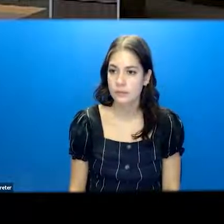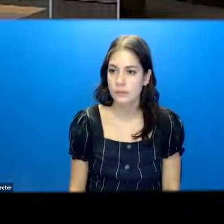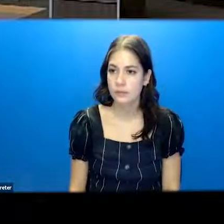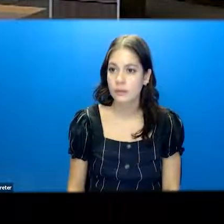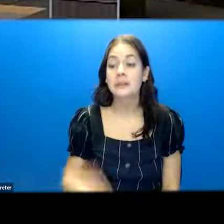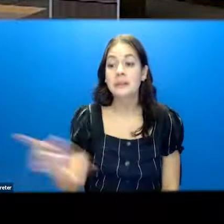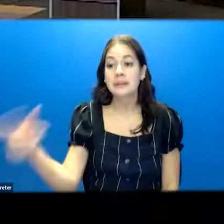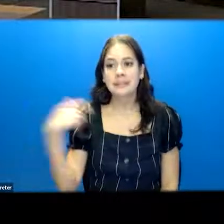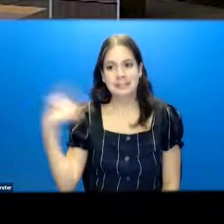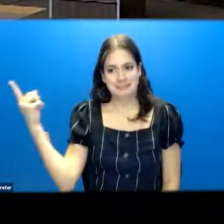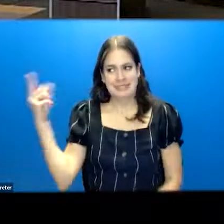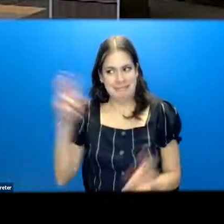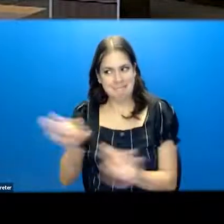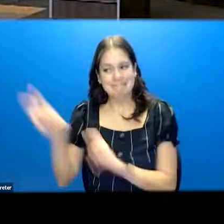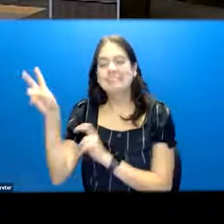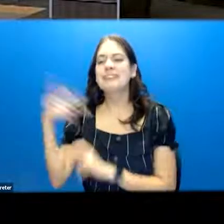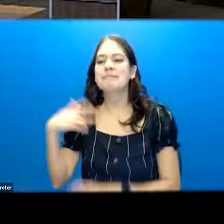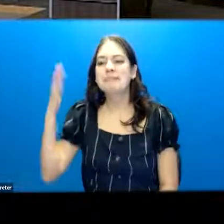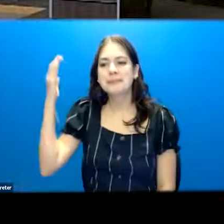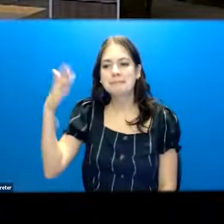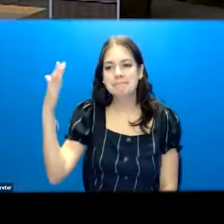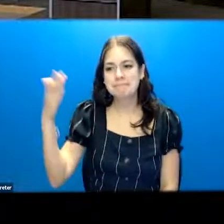So while that is being done,